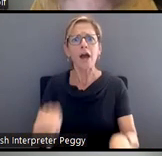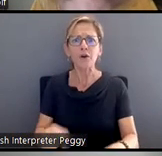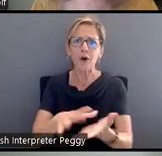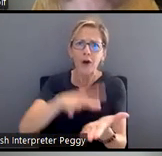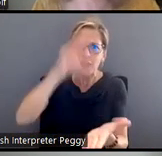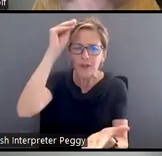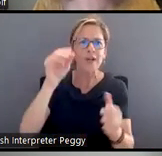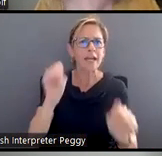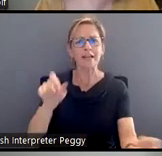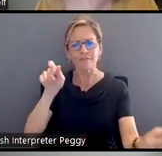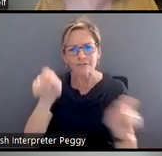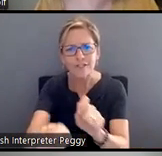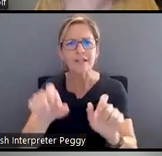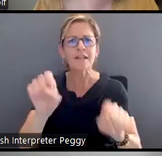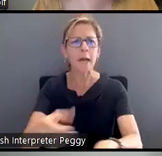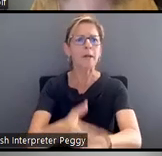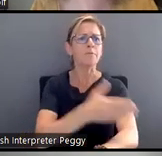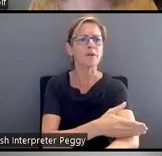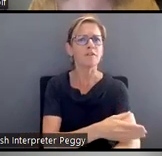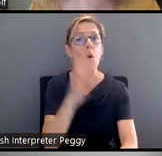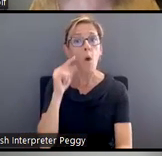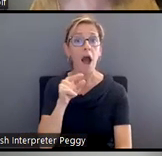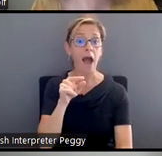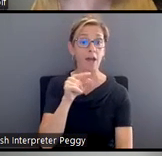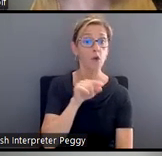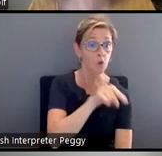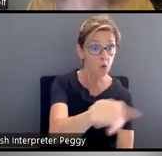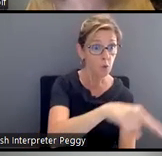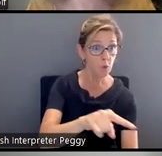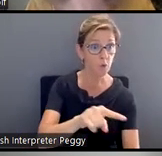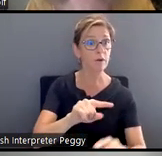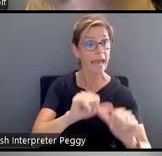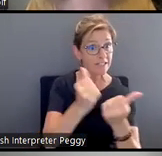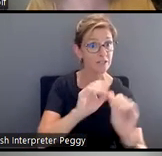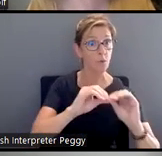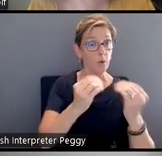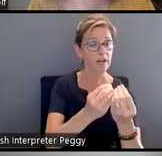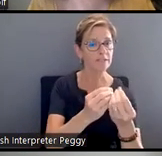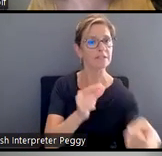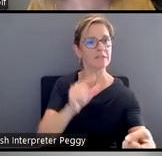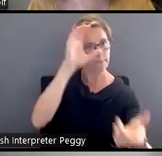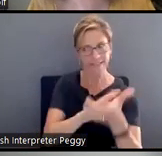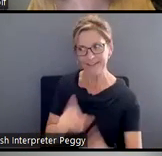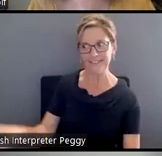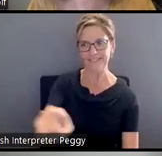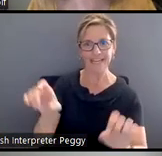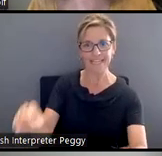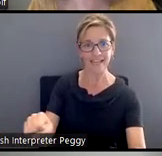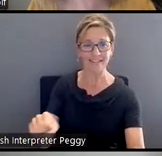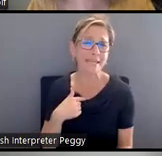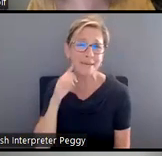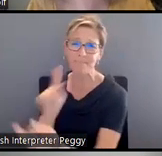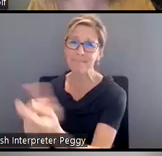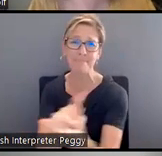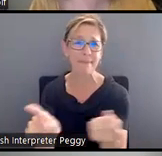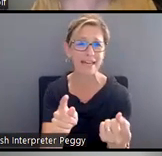make a change in their lives, that someone believed in them. And I know this because I know people who've taken your programs, and that's what they say, that, I didn't think I